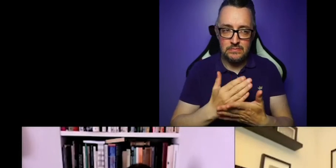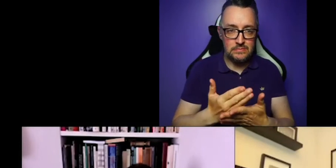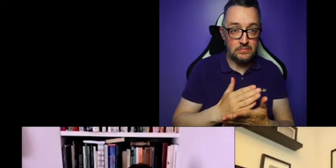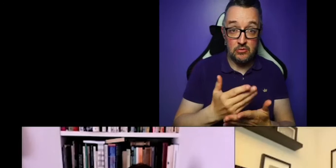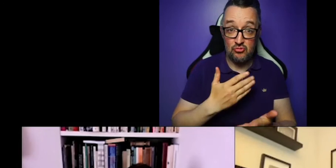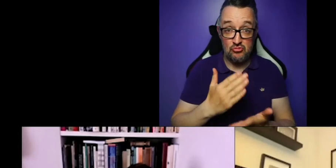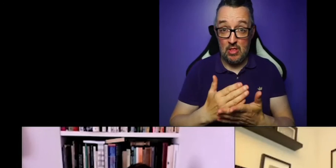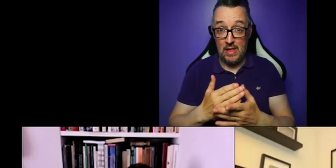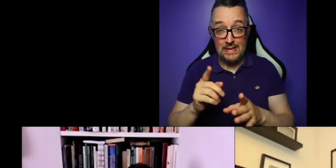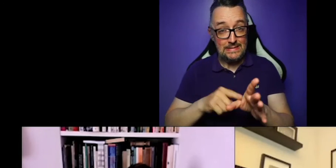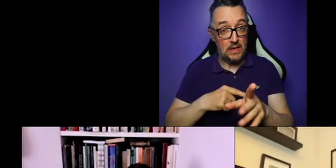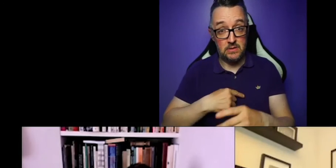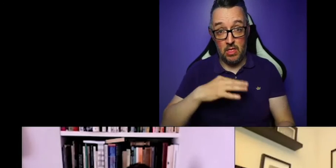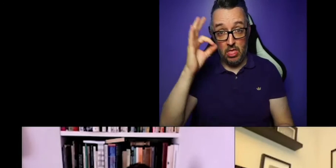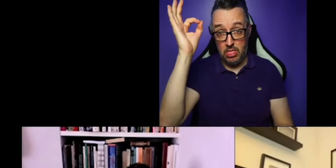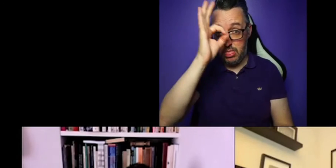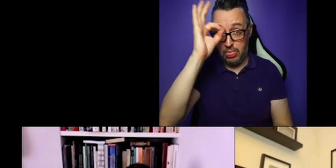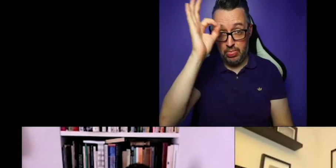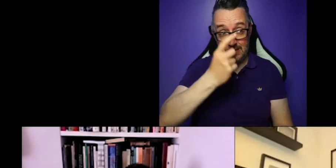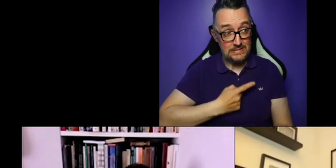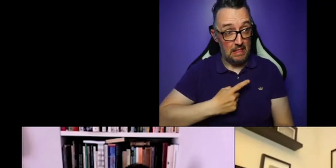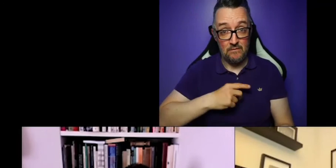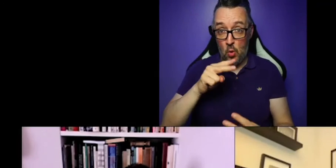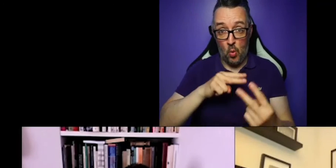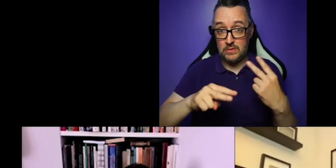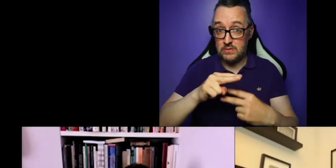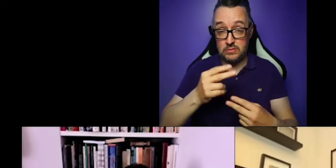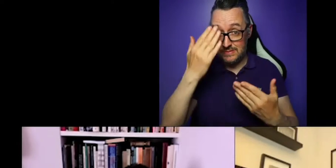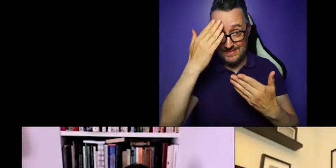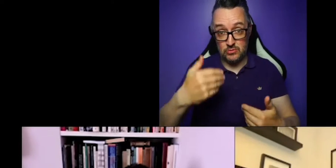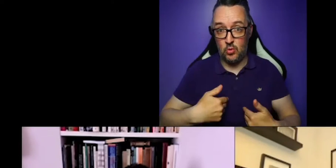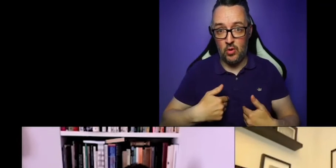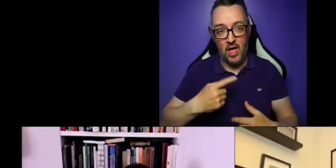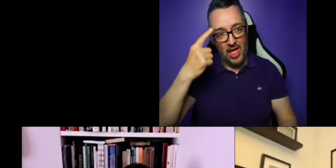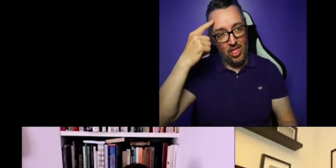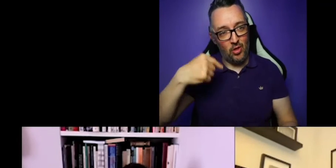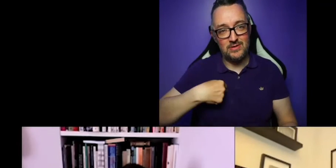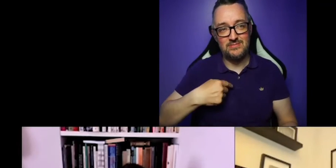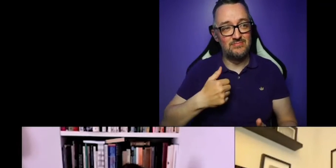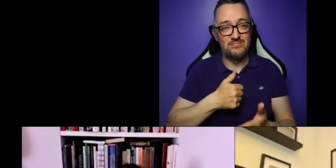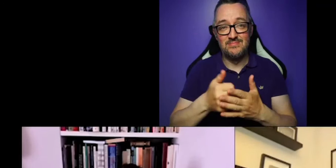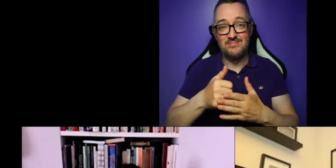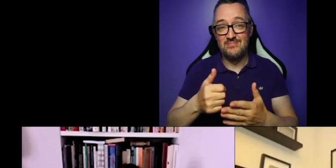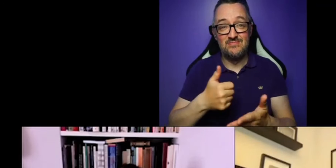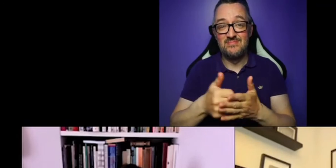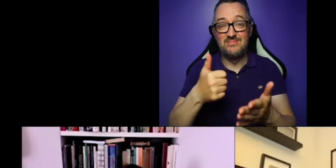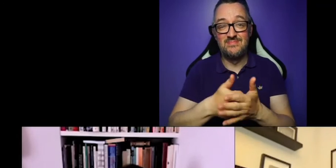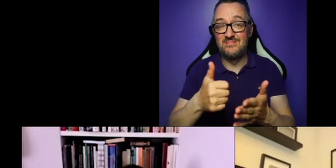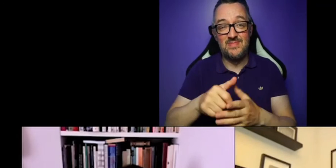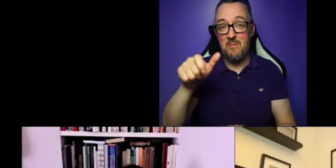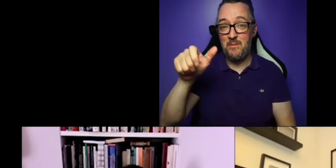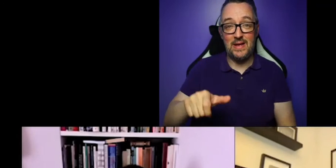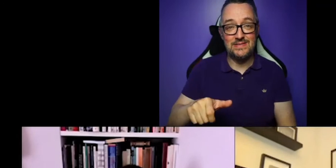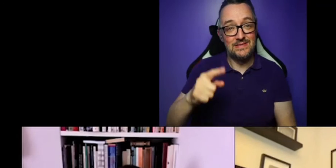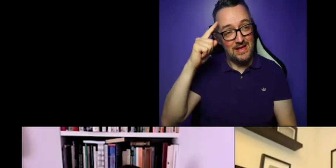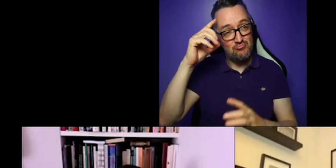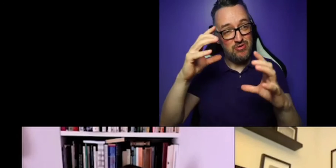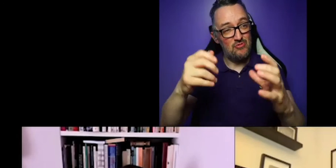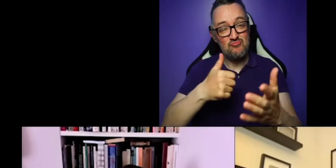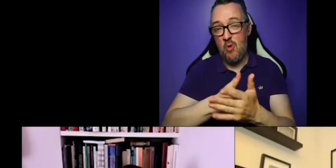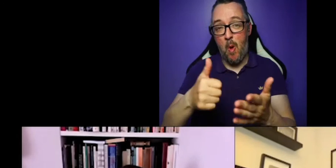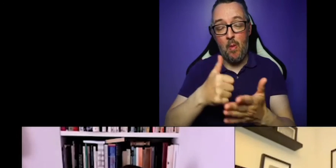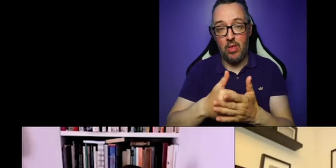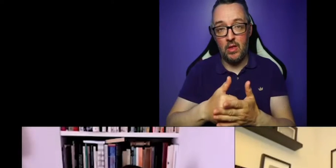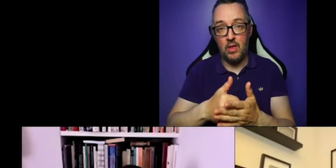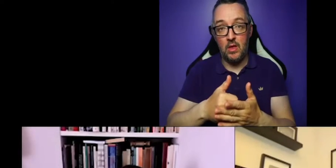I had no clue for many years that I was autistic. I thought I was a neurotypical person.